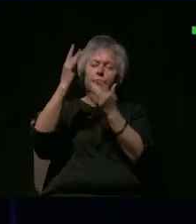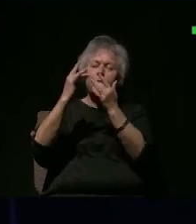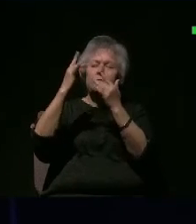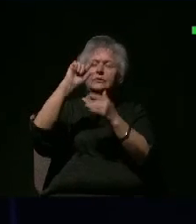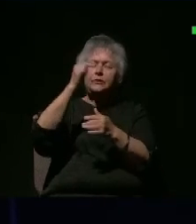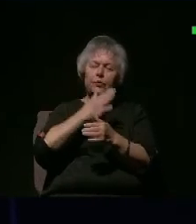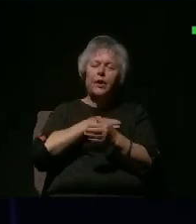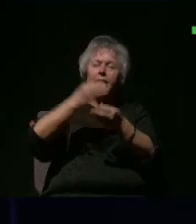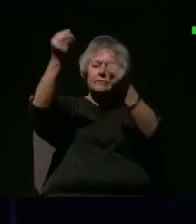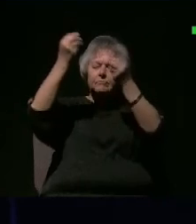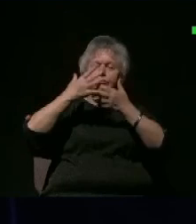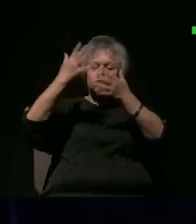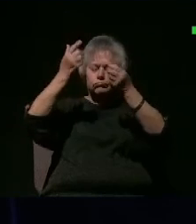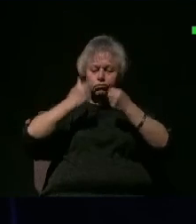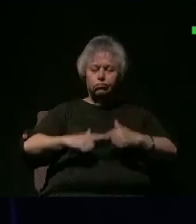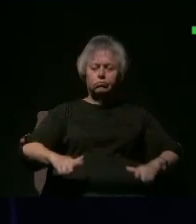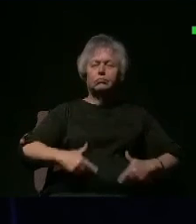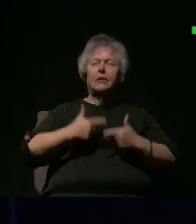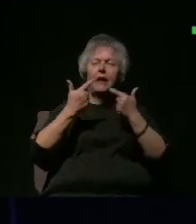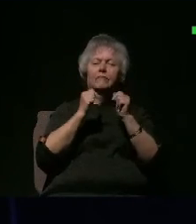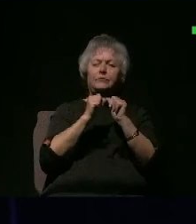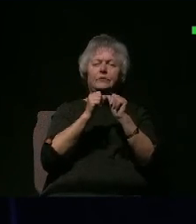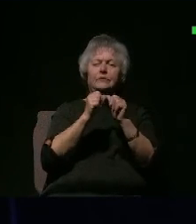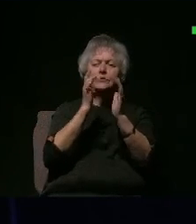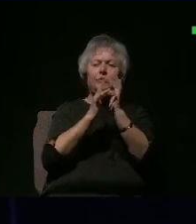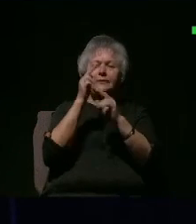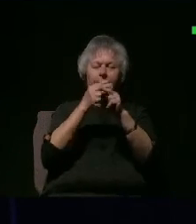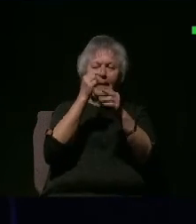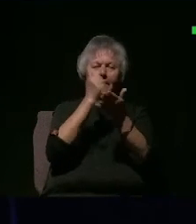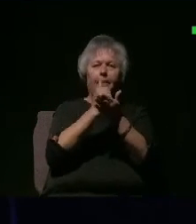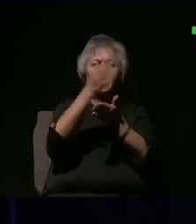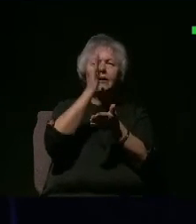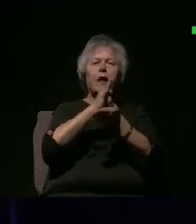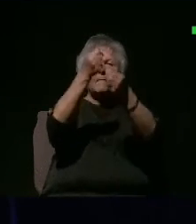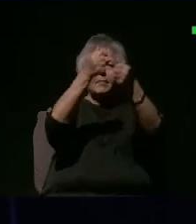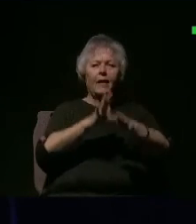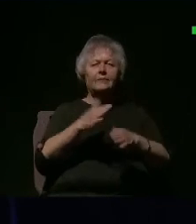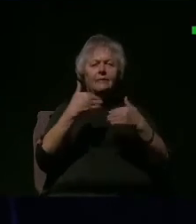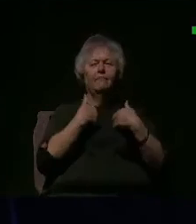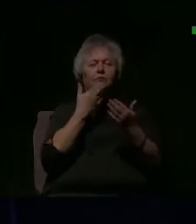lives as we go forward. In Jesus' name, amen. God bless you. Have a good week.